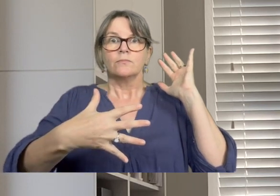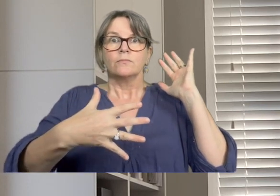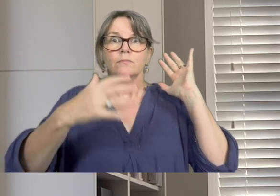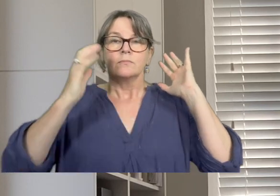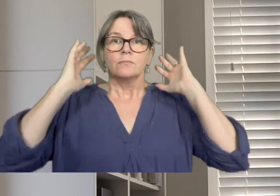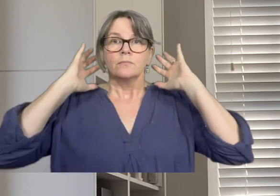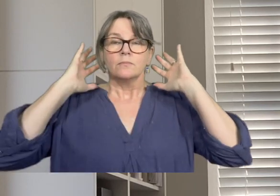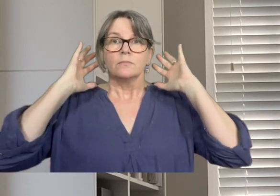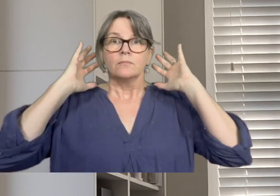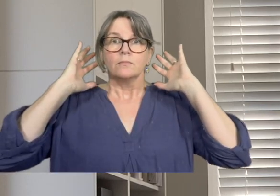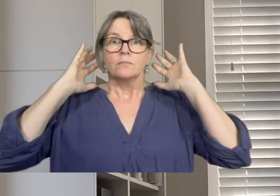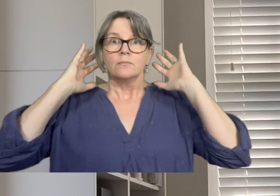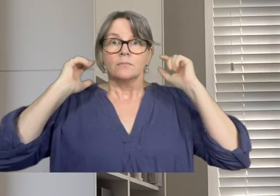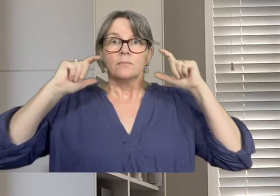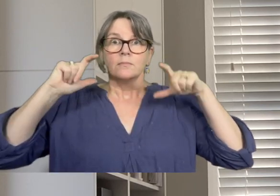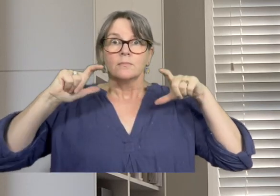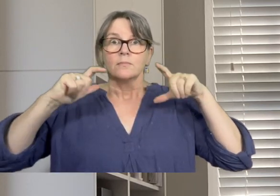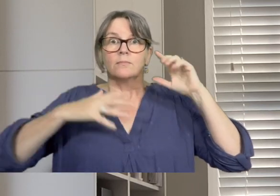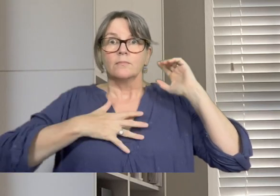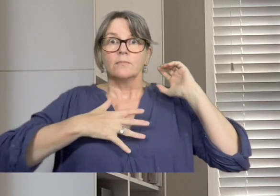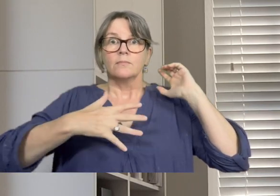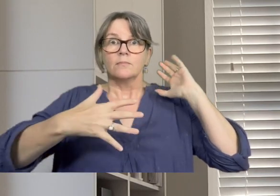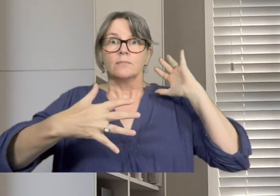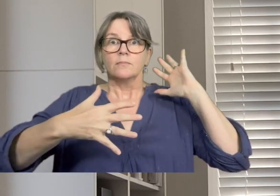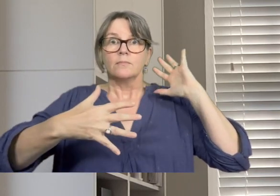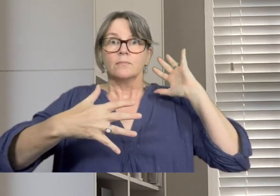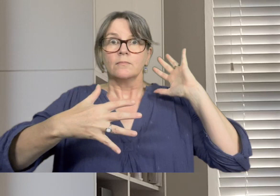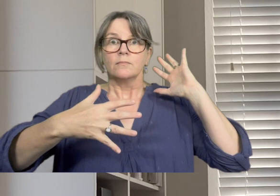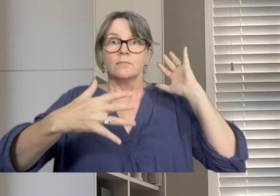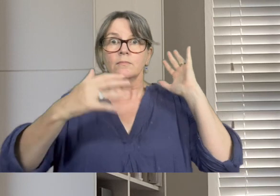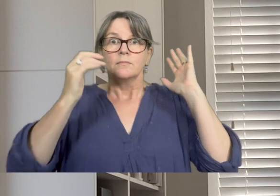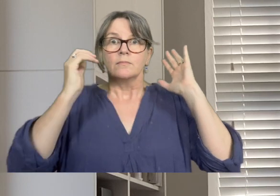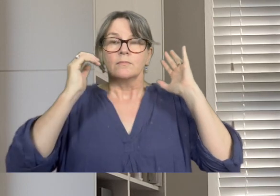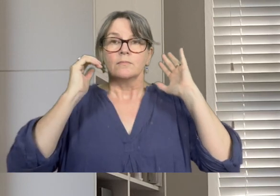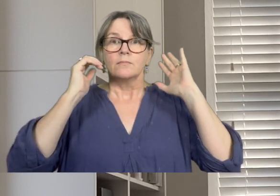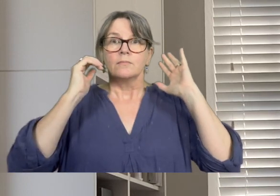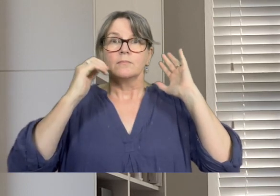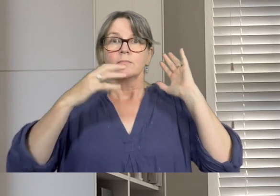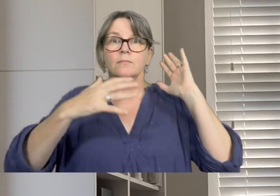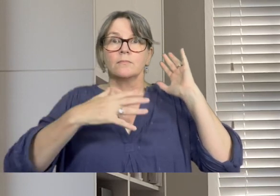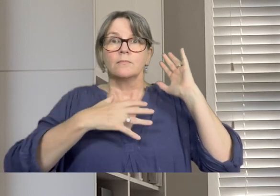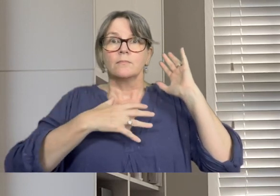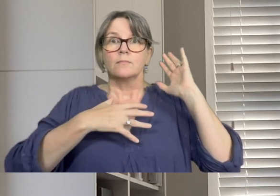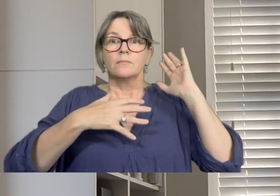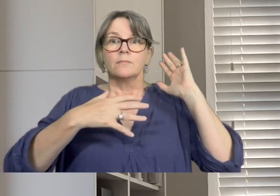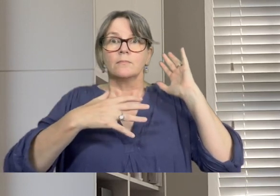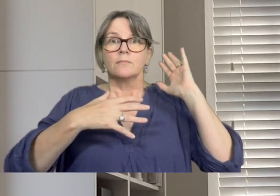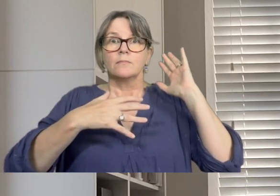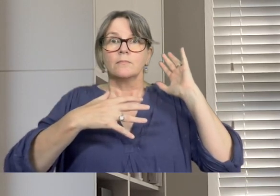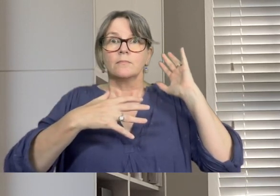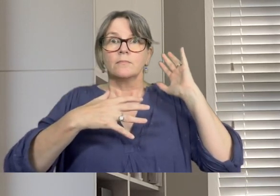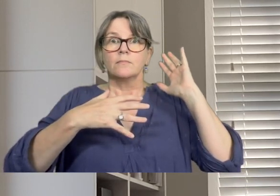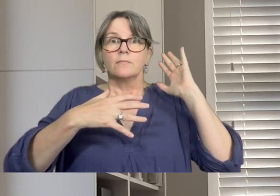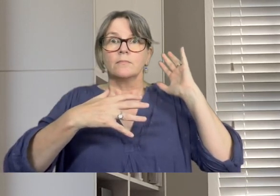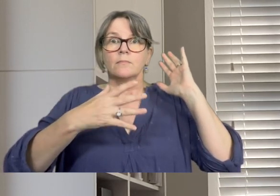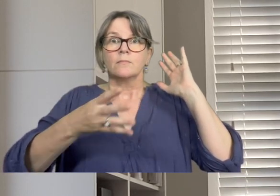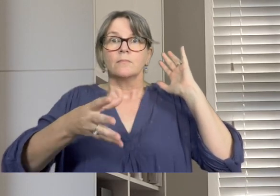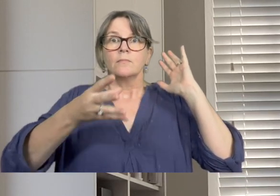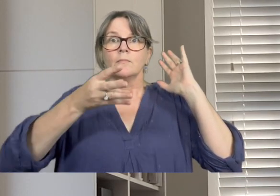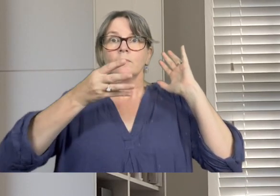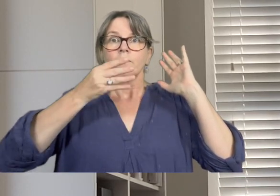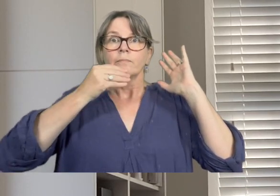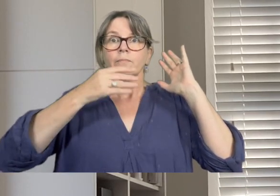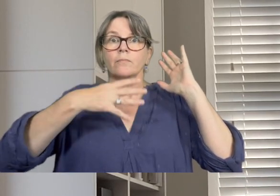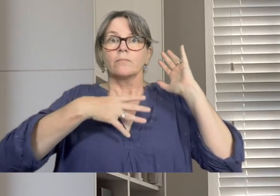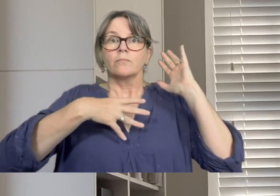Breath in. Head heavy into the hands. Rest the head there. Now, we're going to think same elbow as hip. So we're going to take a